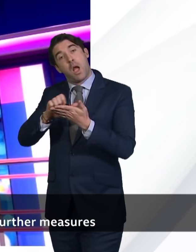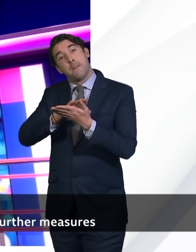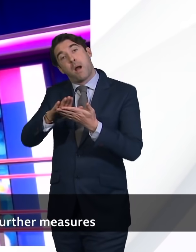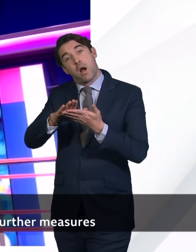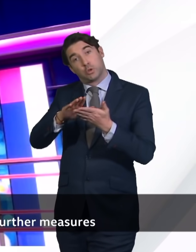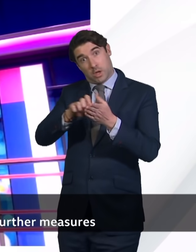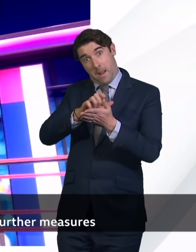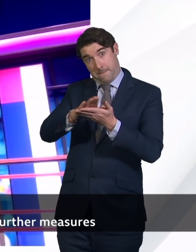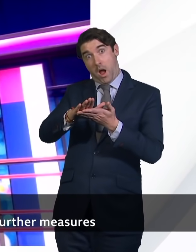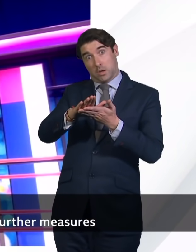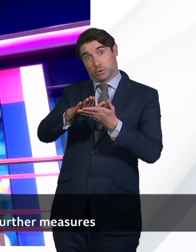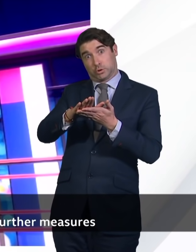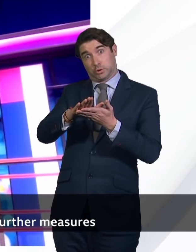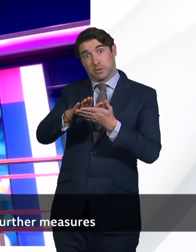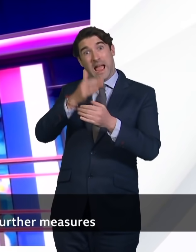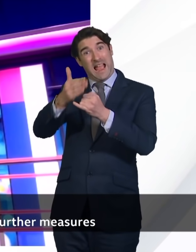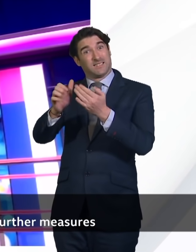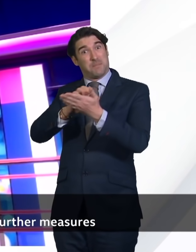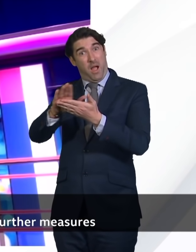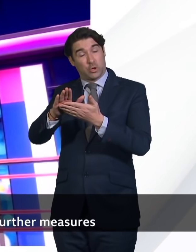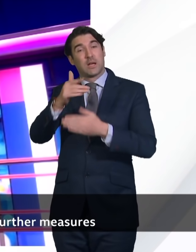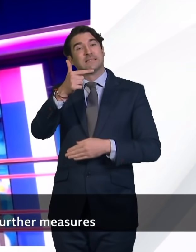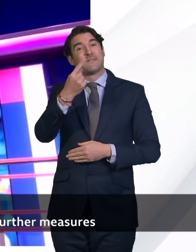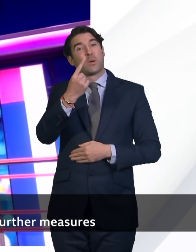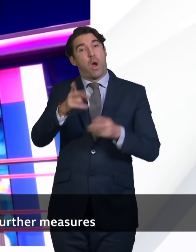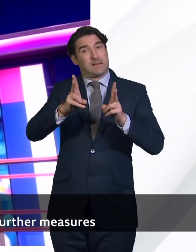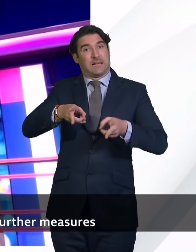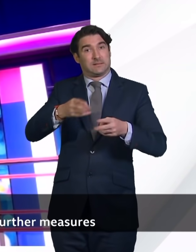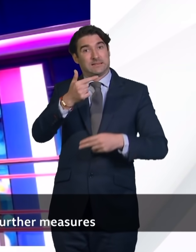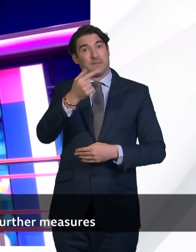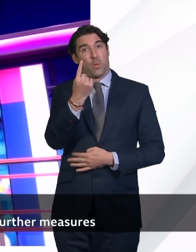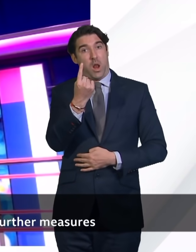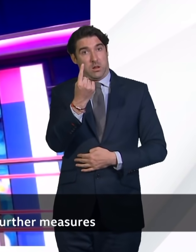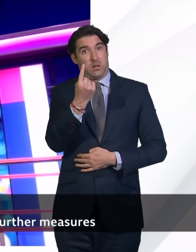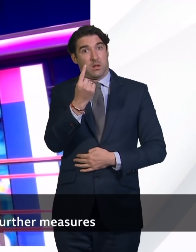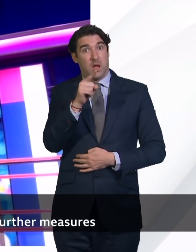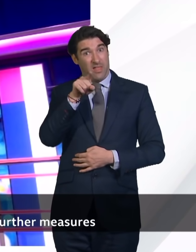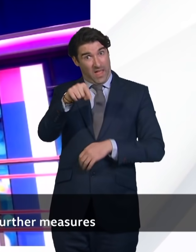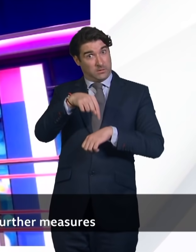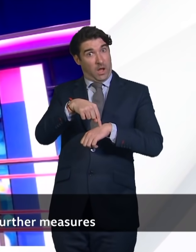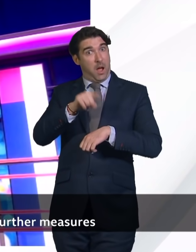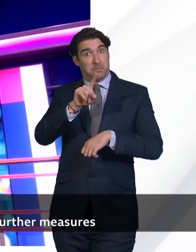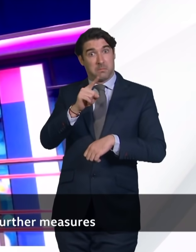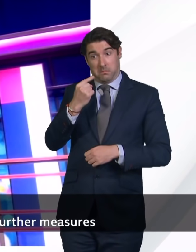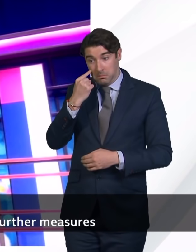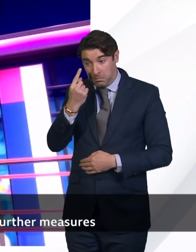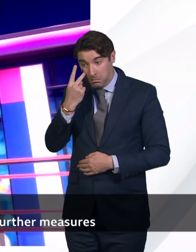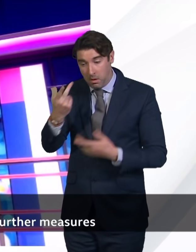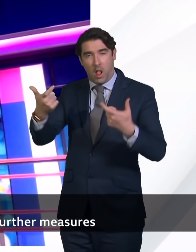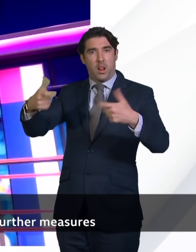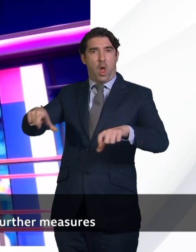2 days away from full lockdown. You don't think things are as bad or as urgent in terms of more